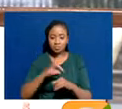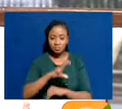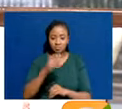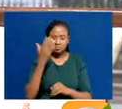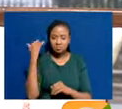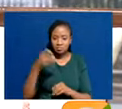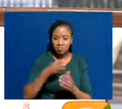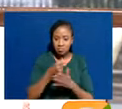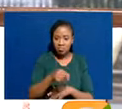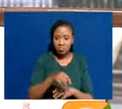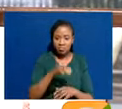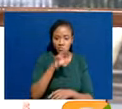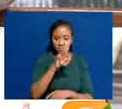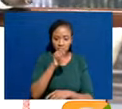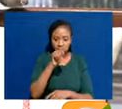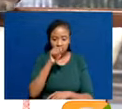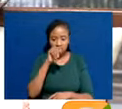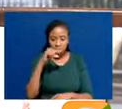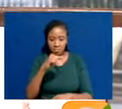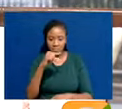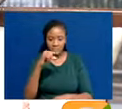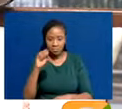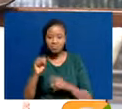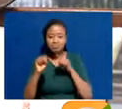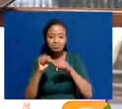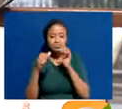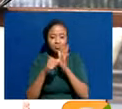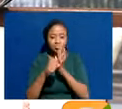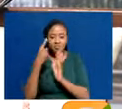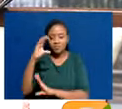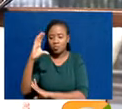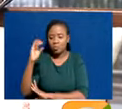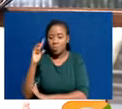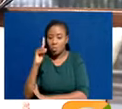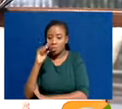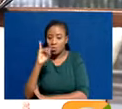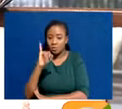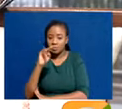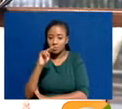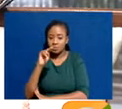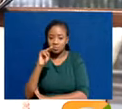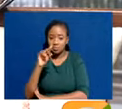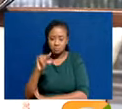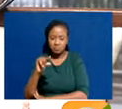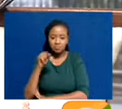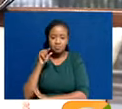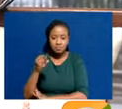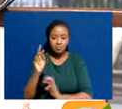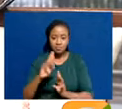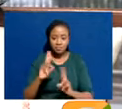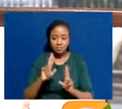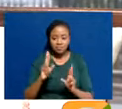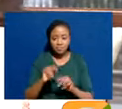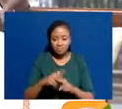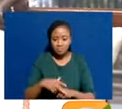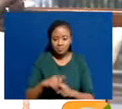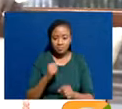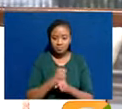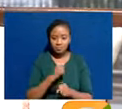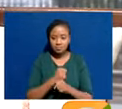automatically reflecting. And so it's a coding issue. Our developers have sorted it out. And it should be live quite soon. Just that we're